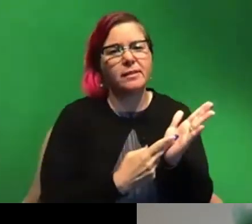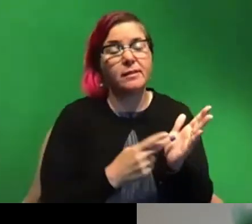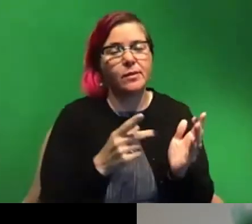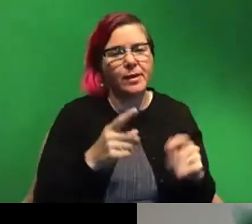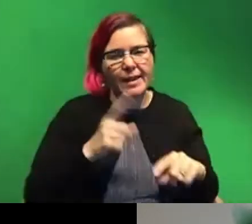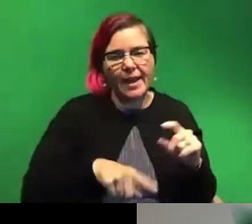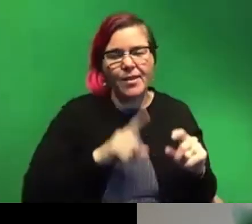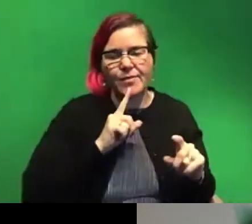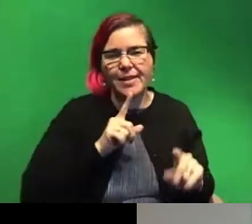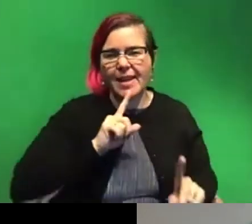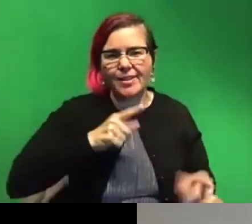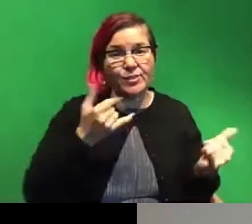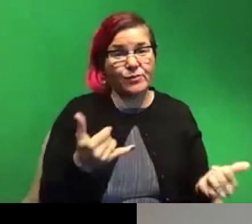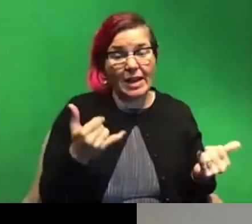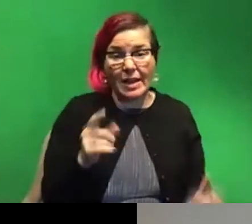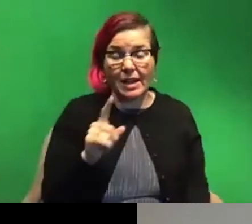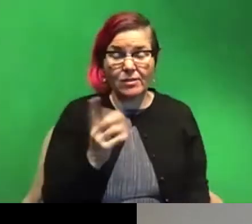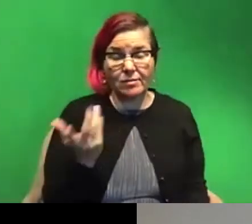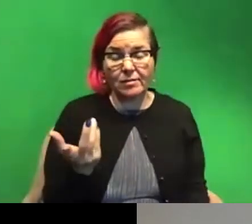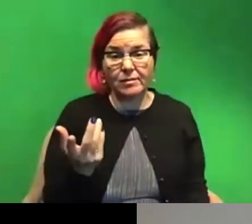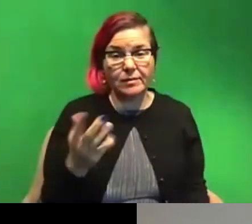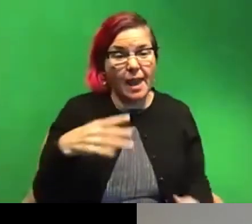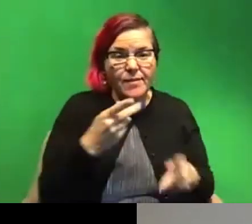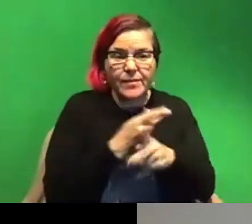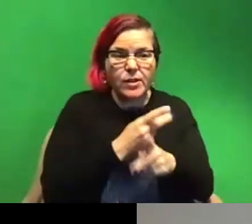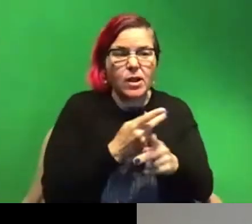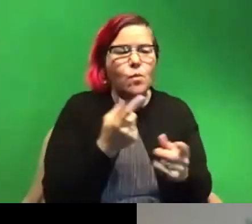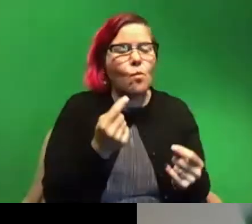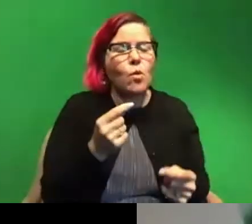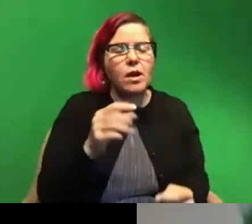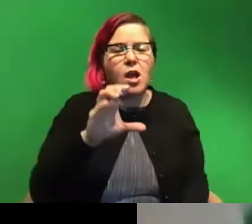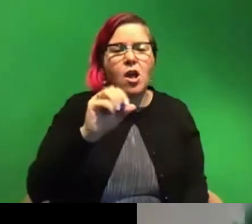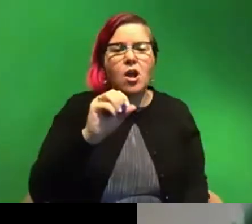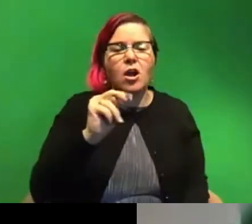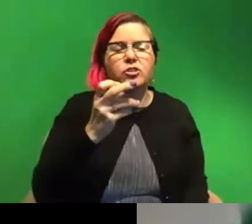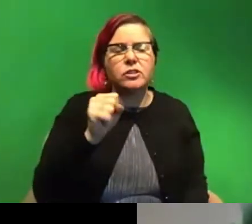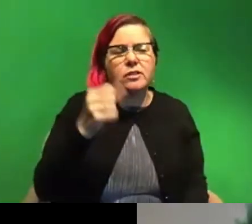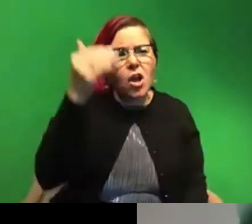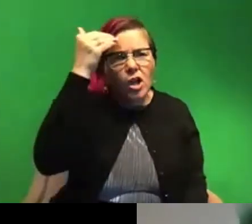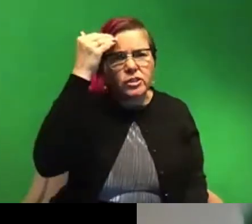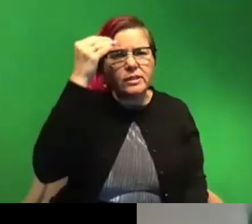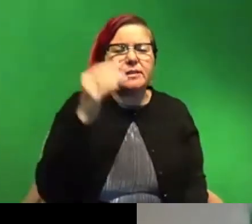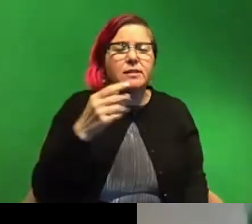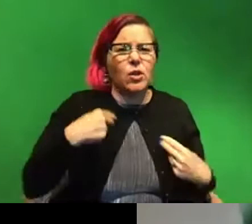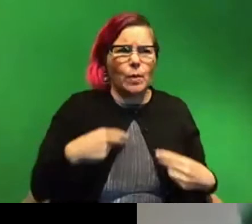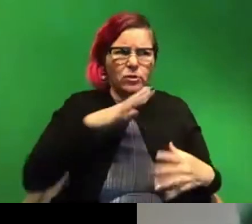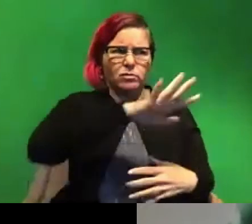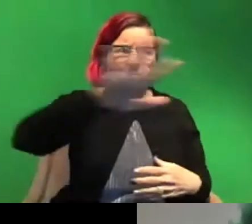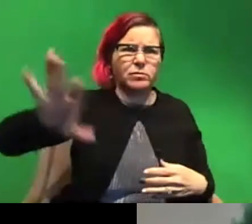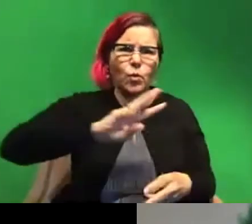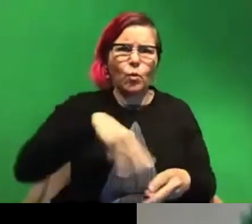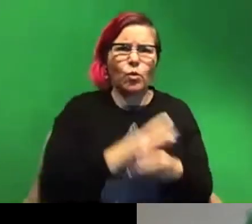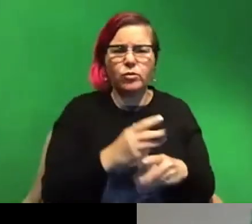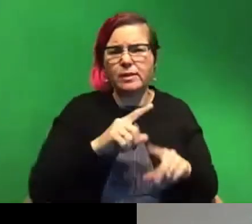can't necessarily answer at the moment, because we haven't really figured out what consciousness is in humans or in the world. Depending